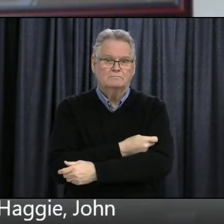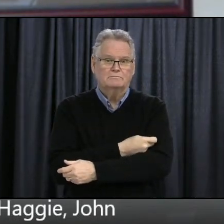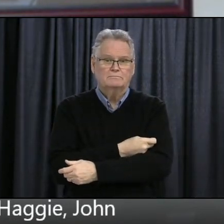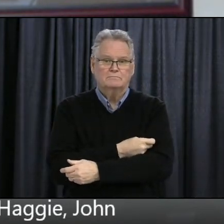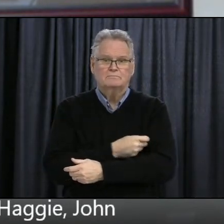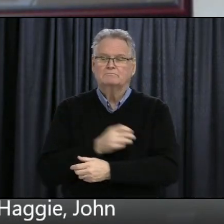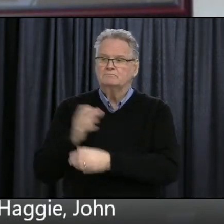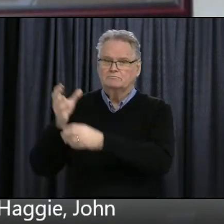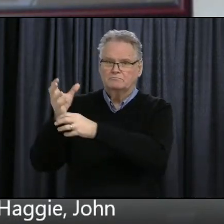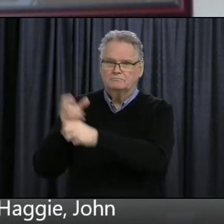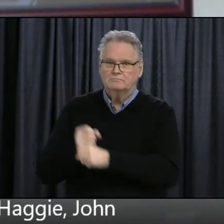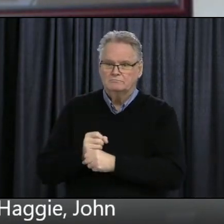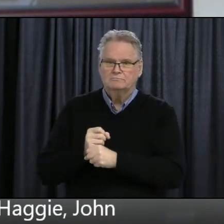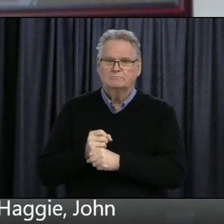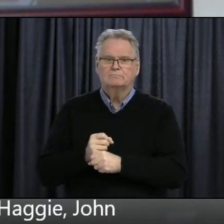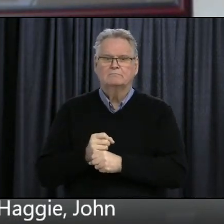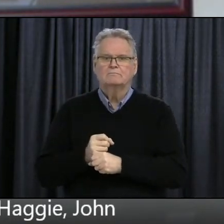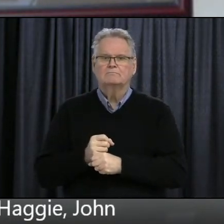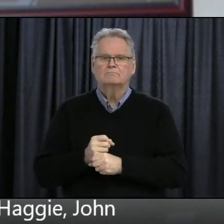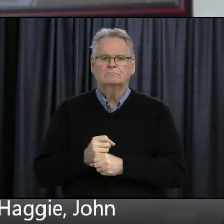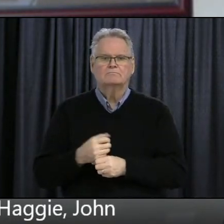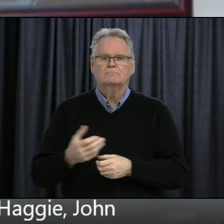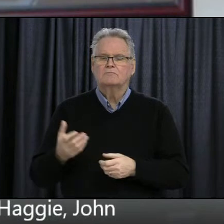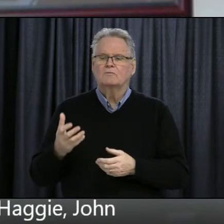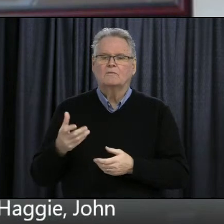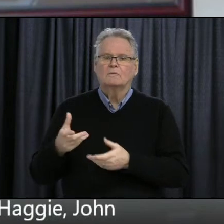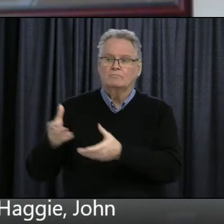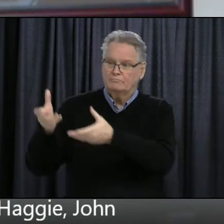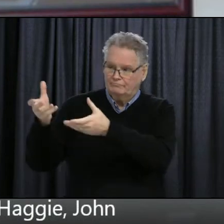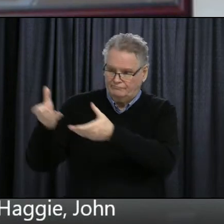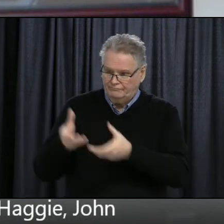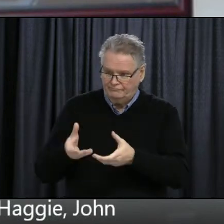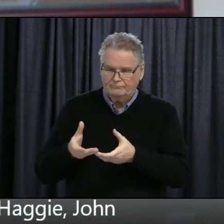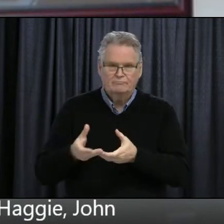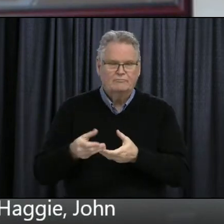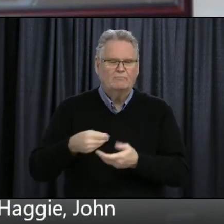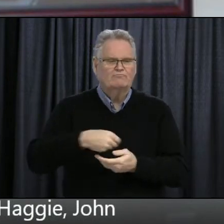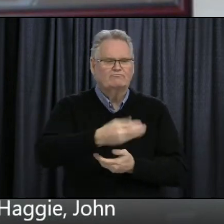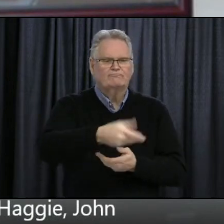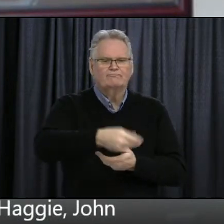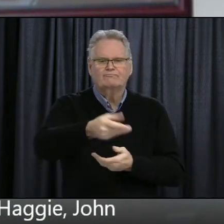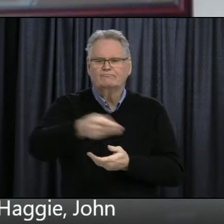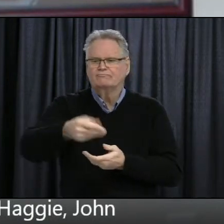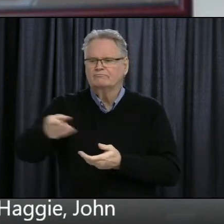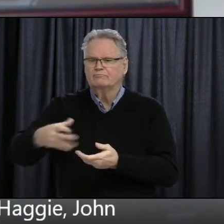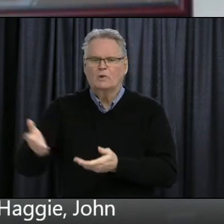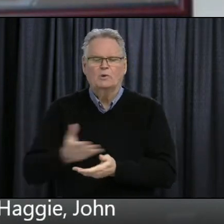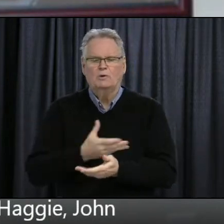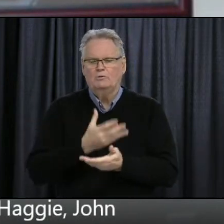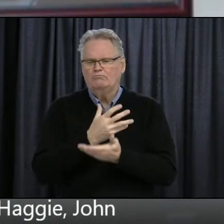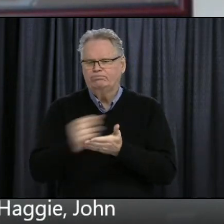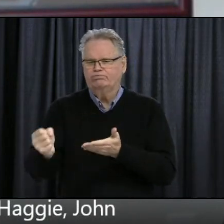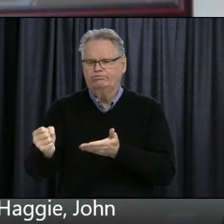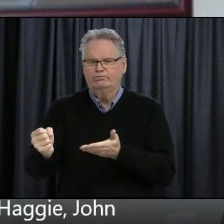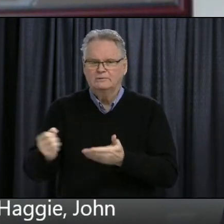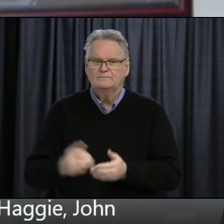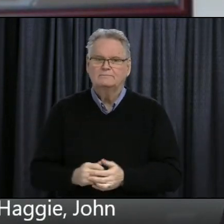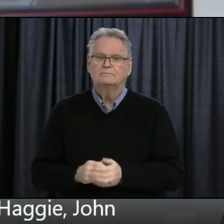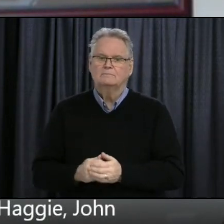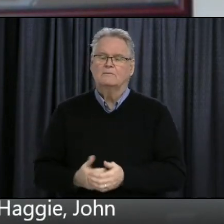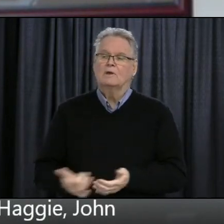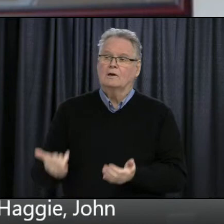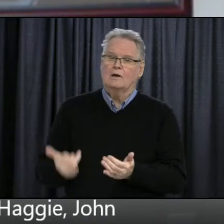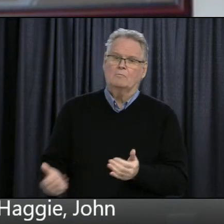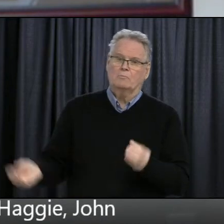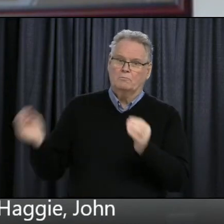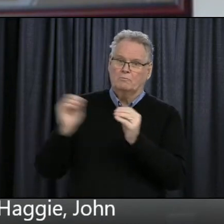high exposure healthcare workers. As the vaccine becomes more available, we will work our way through the other criteria through